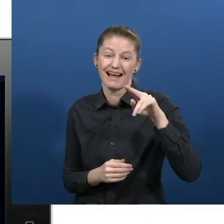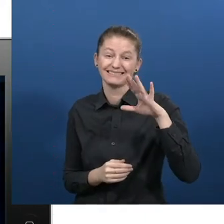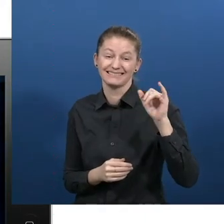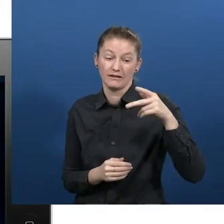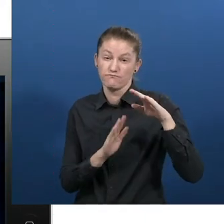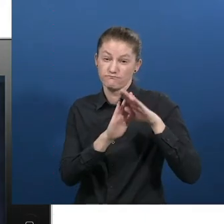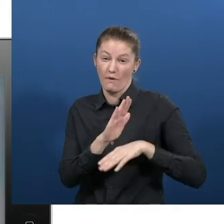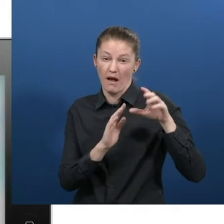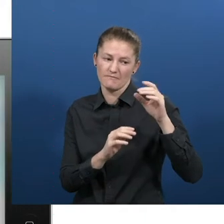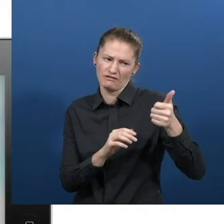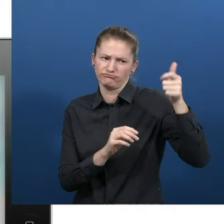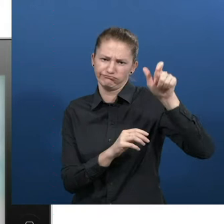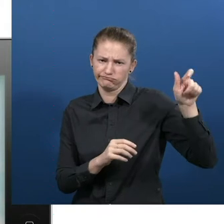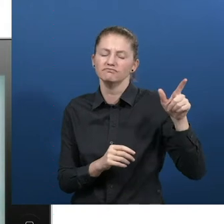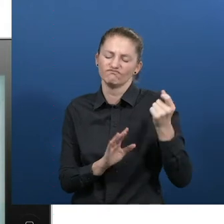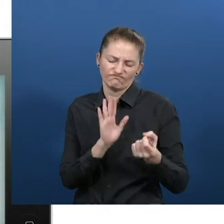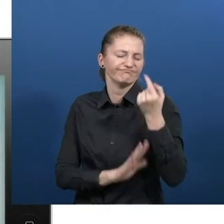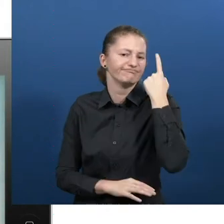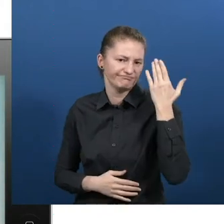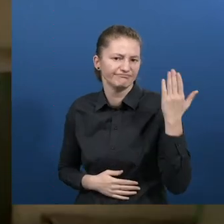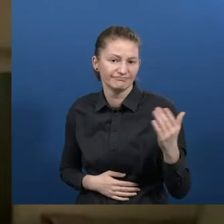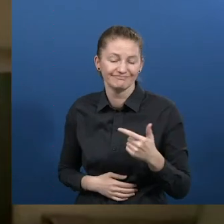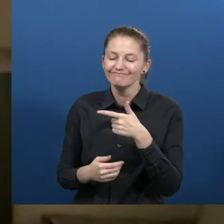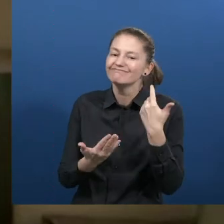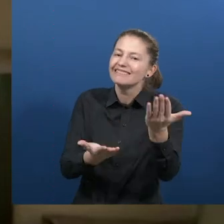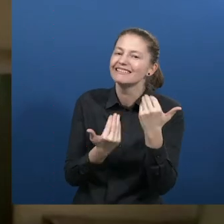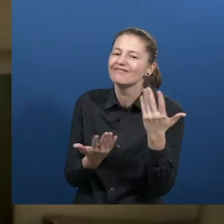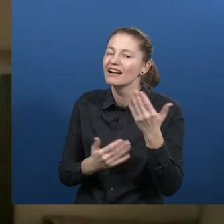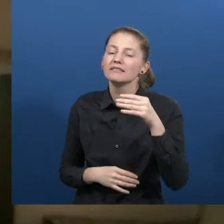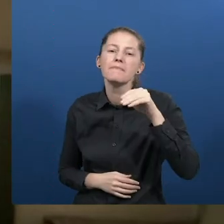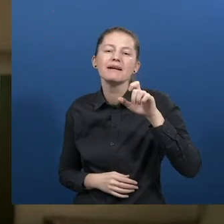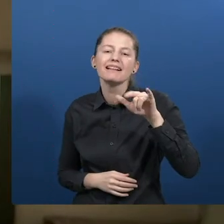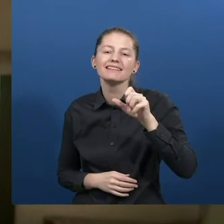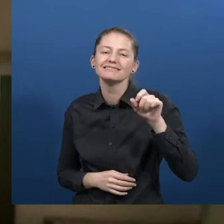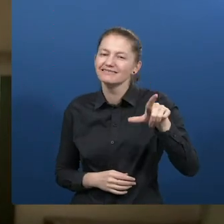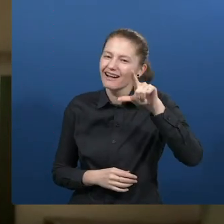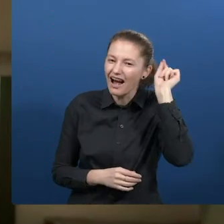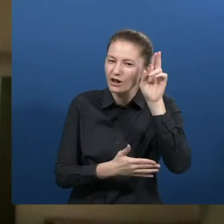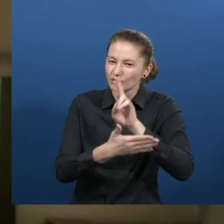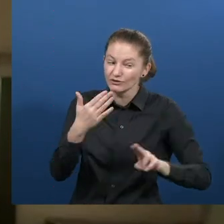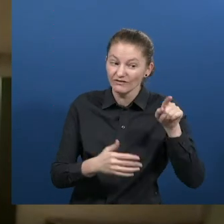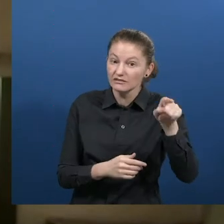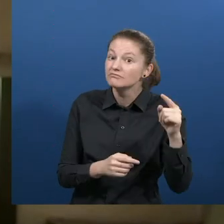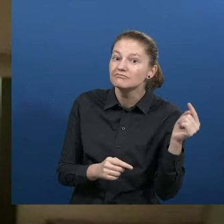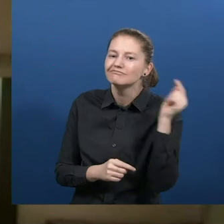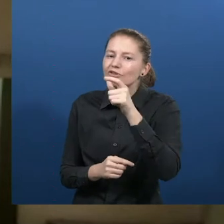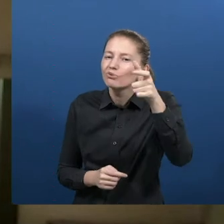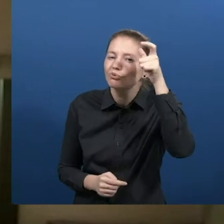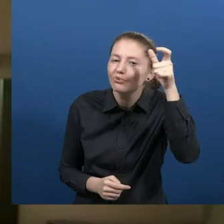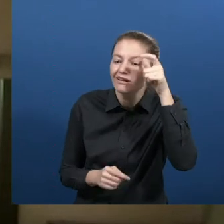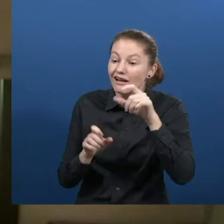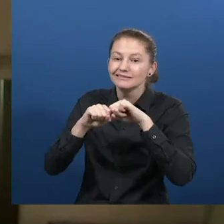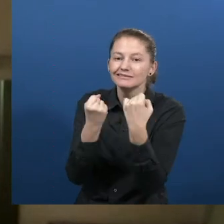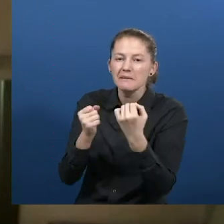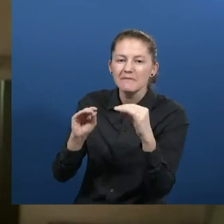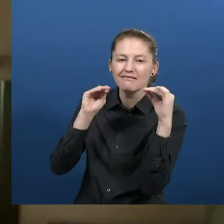invited Melissa and the Galuda University to our local philanthropy seminar in Turkey. We introduced